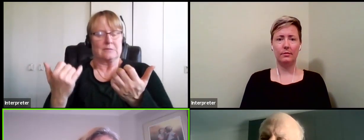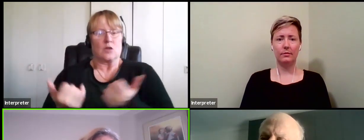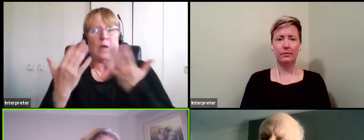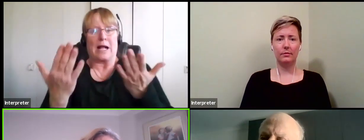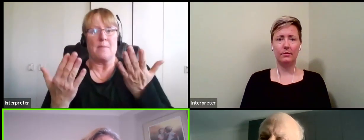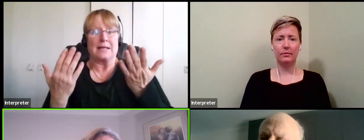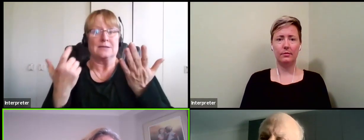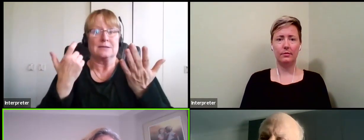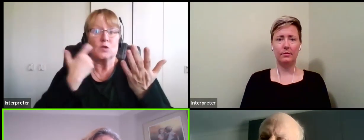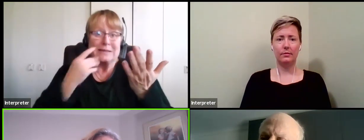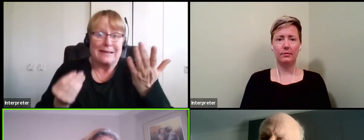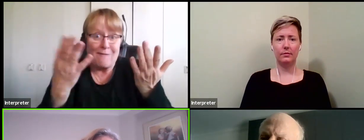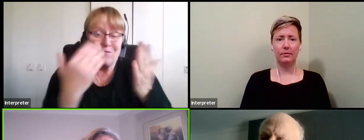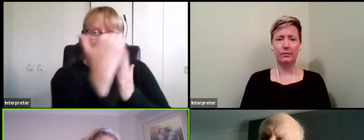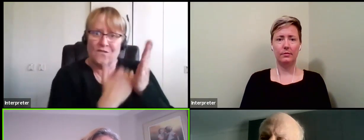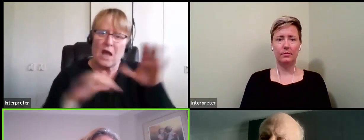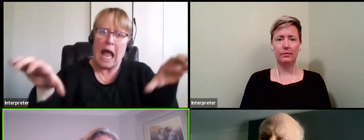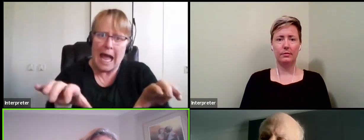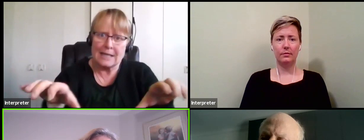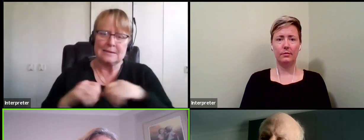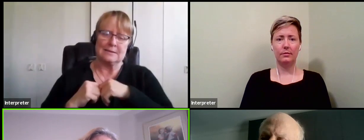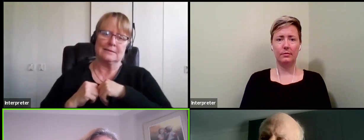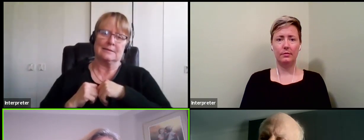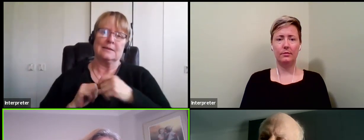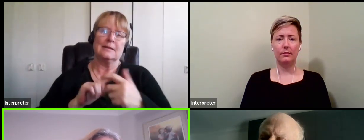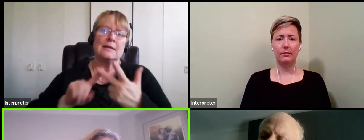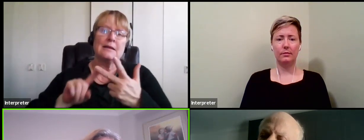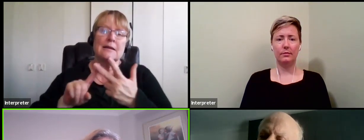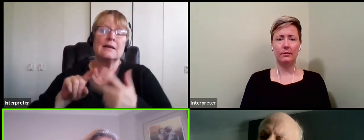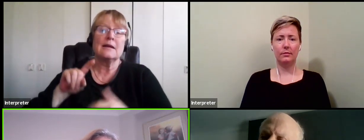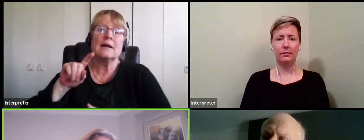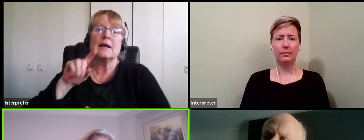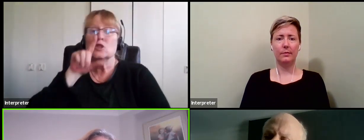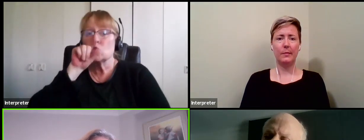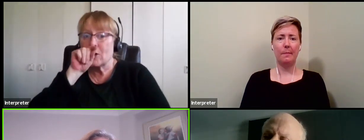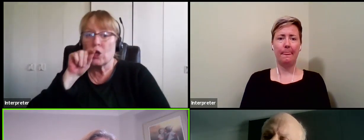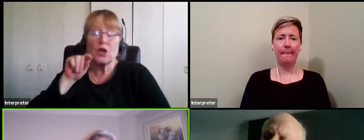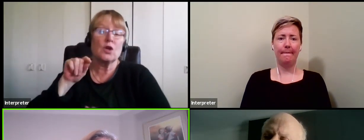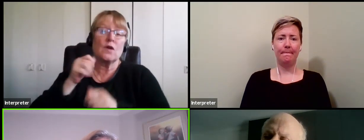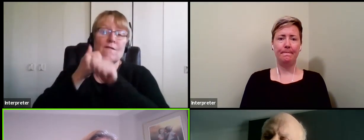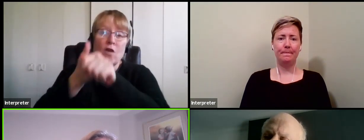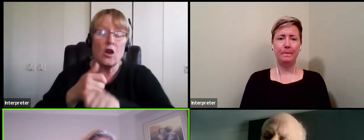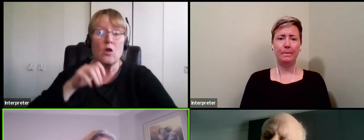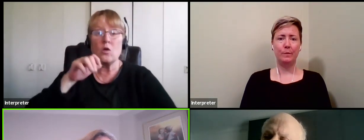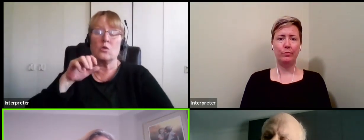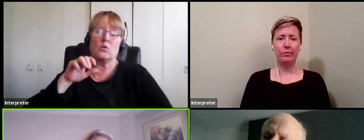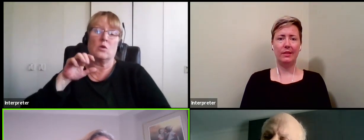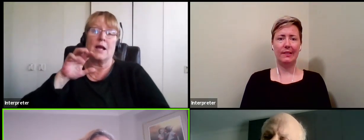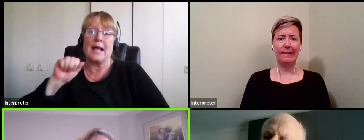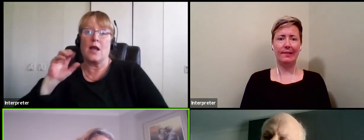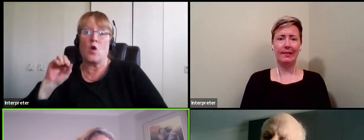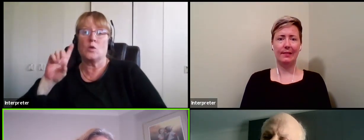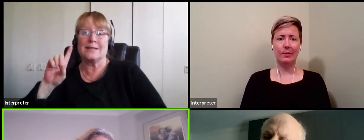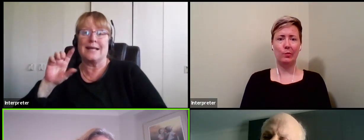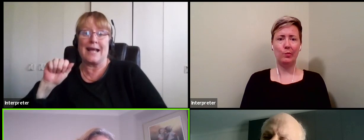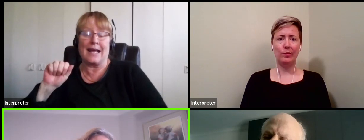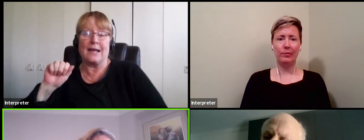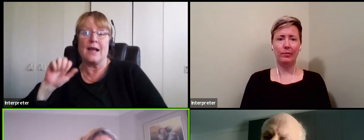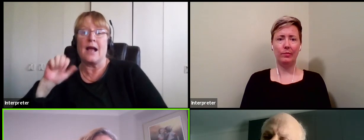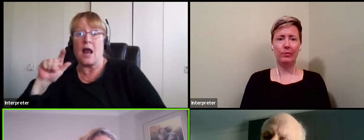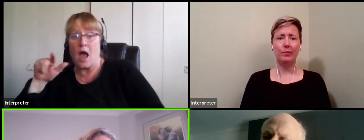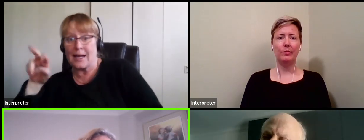time for that, then on Twitter, follow at AODA Alliance and at ONT Autism, and just retweet our